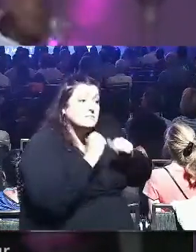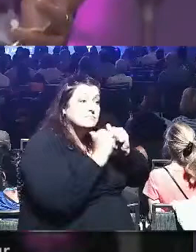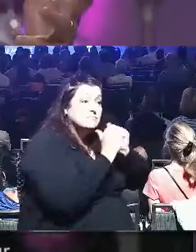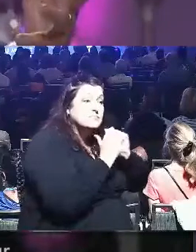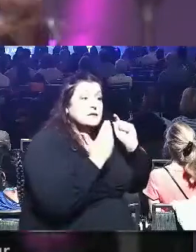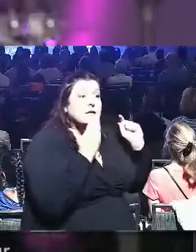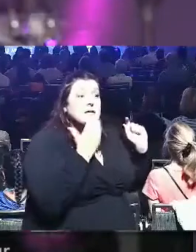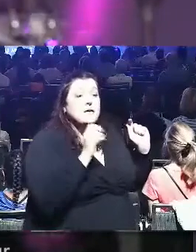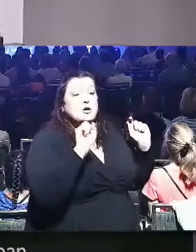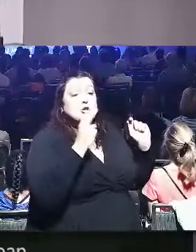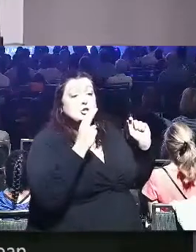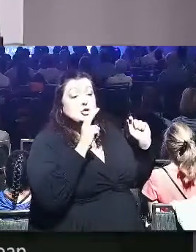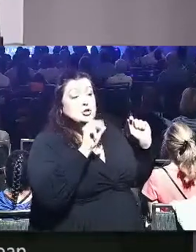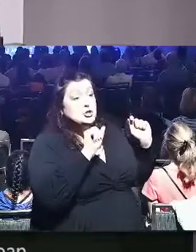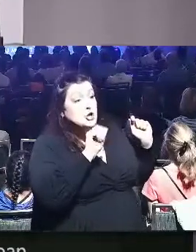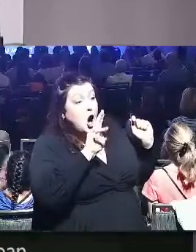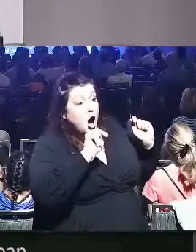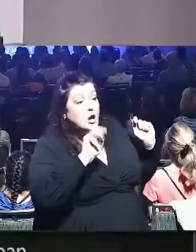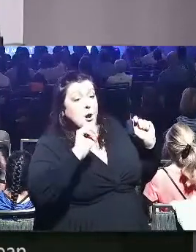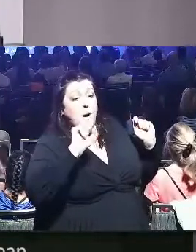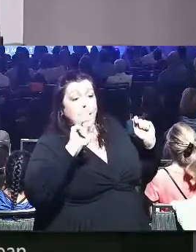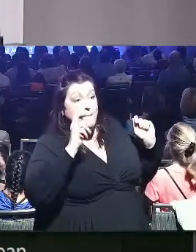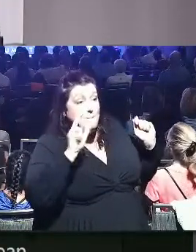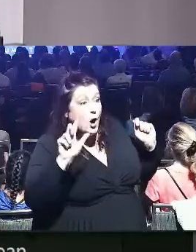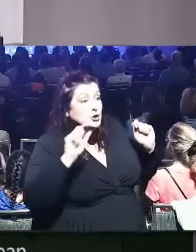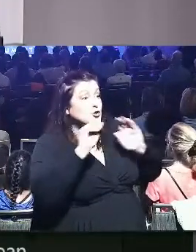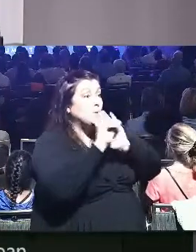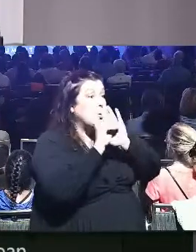Marshall Mead. Thank you for the Orlando Church.